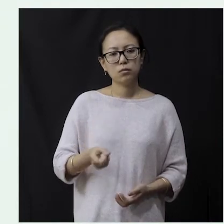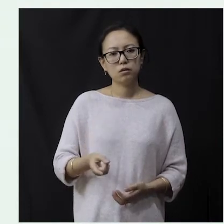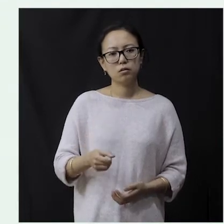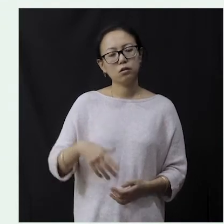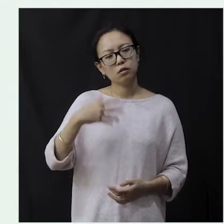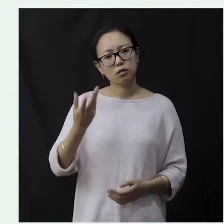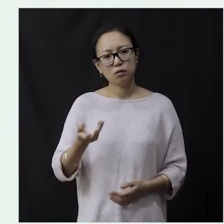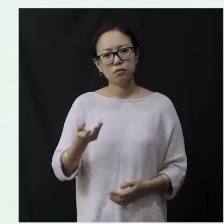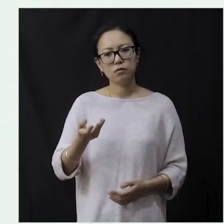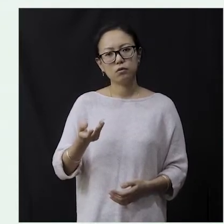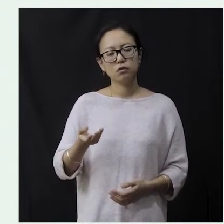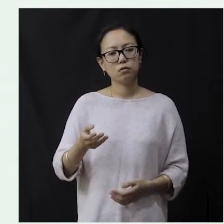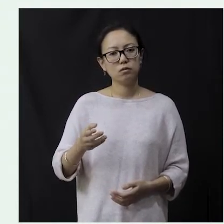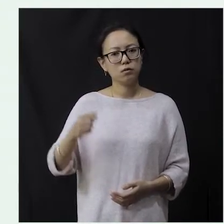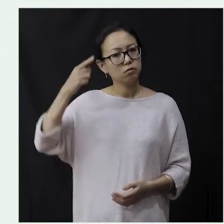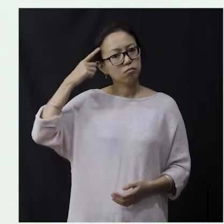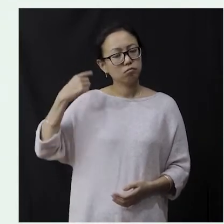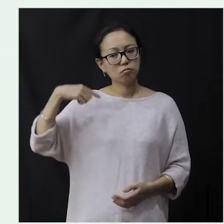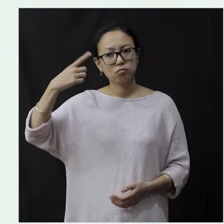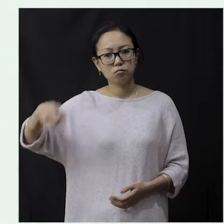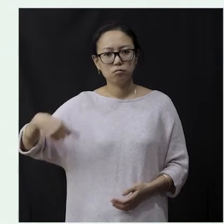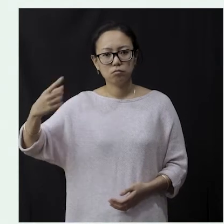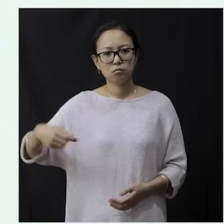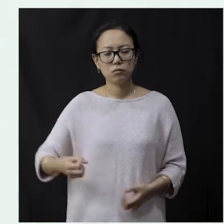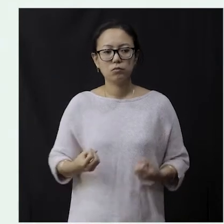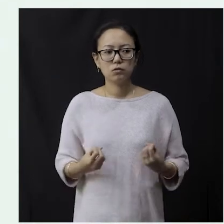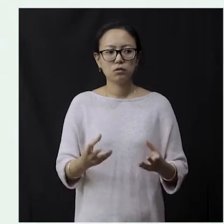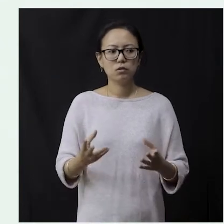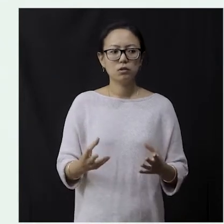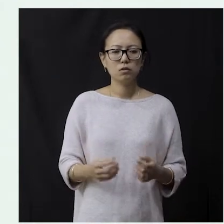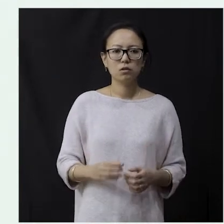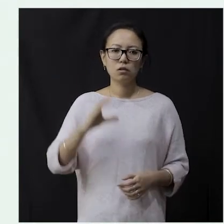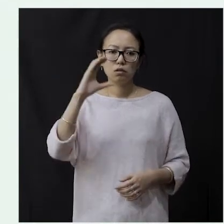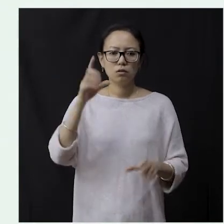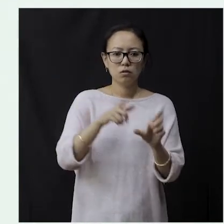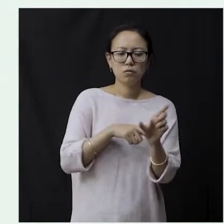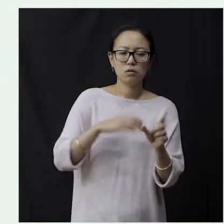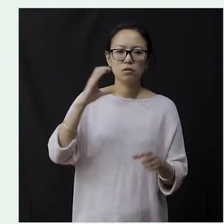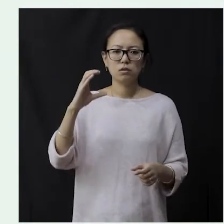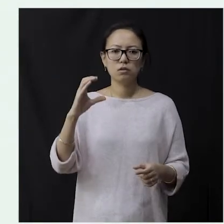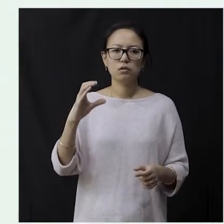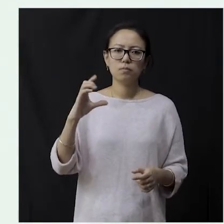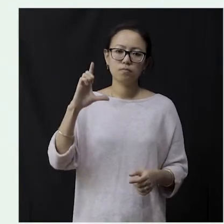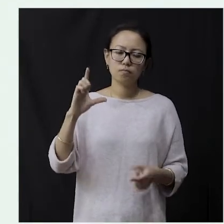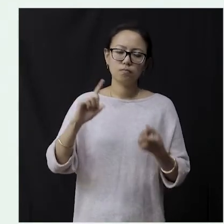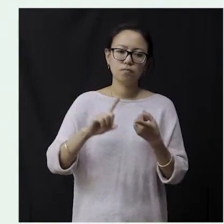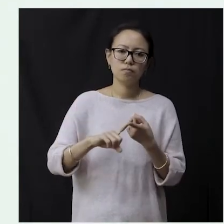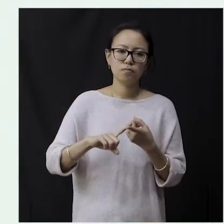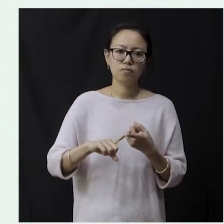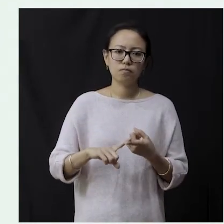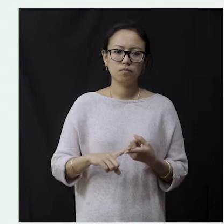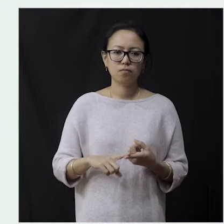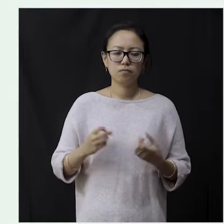also see that the bicycles came up. Okay. So the bicycles cannot carry very heavy load, but